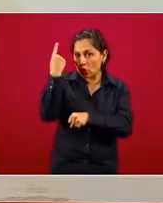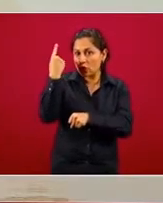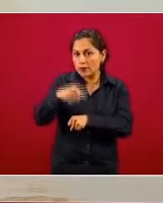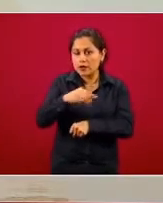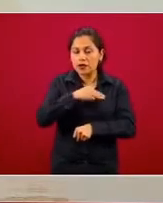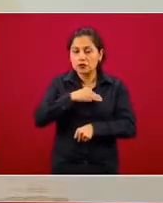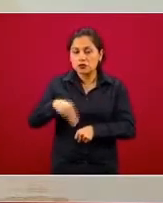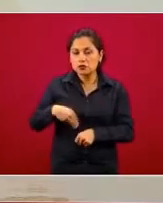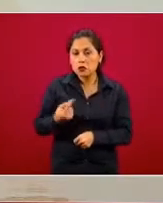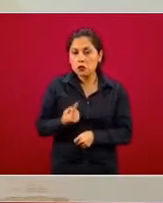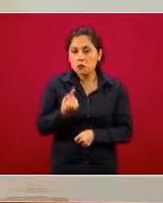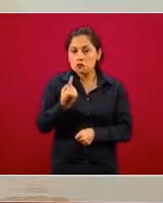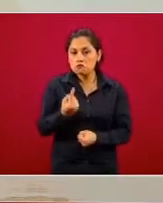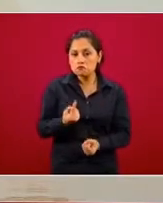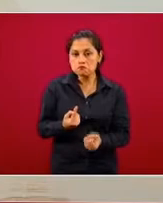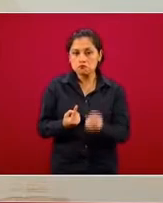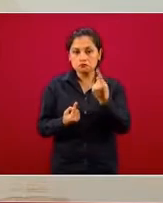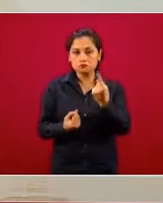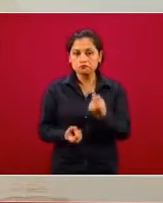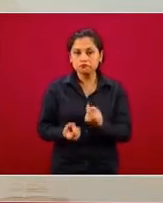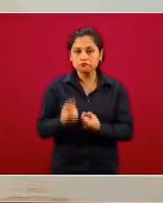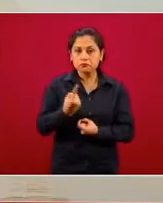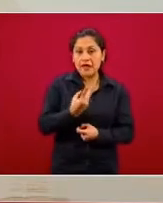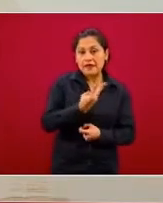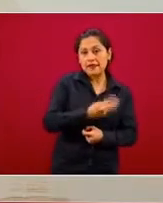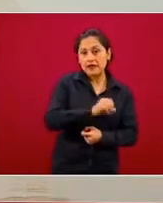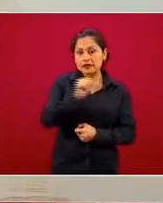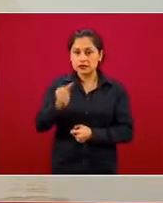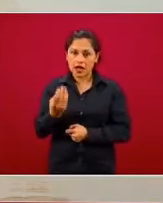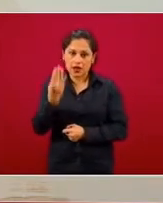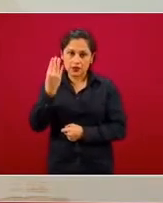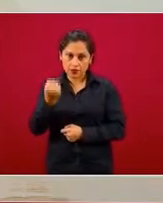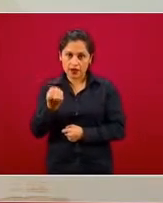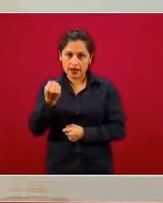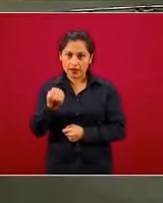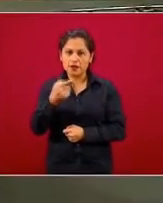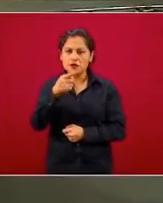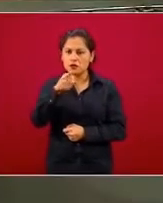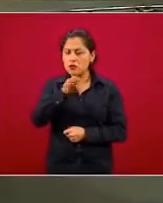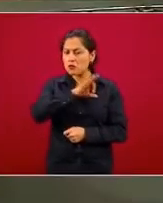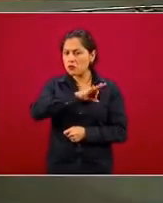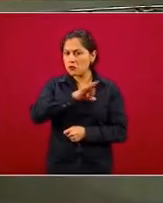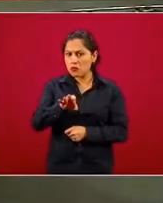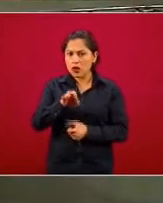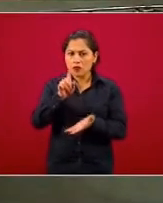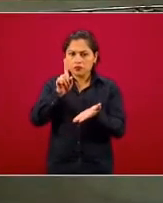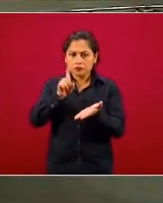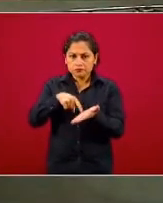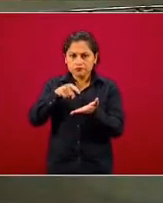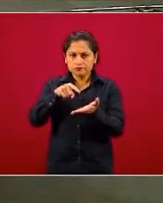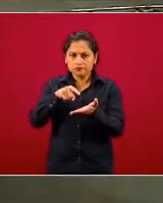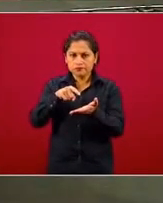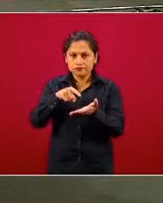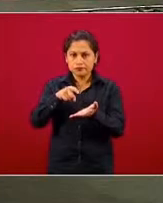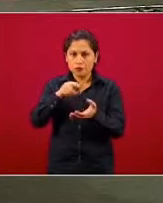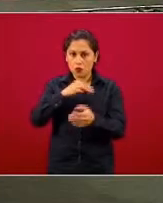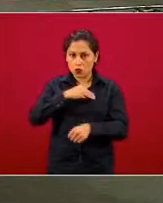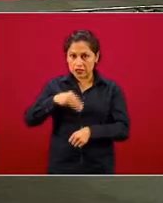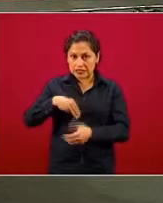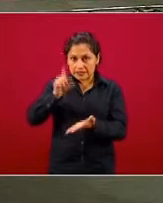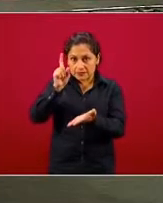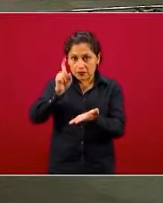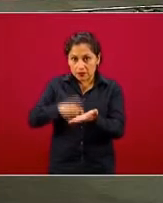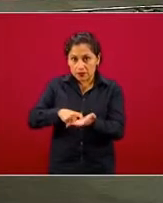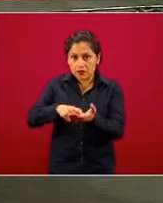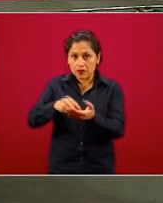con case, un caso, 3, con or 9, 2 casos, con 3 y knowing that menos this is casos, con la interactive. ventaja que es So when interactivo. you Al click momento que on the ustedes le municipality, dan it un tells you clic how al many cases they municipio,